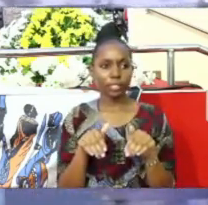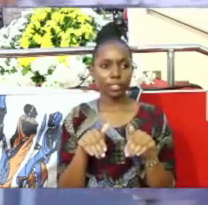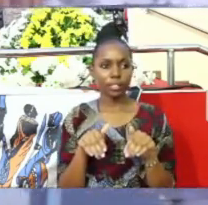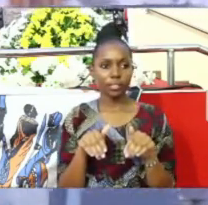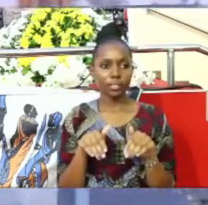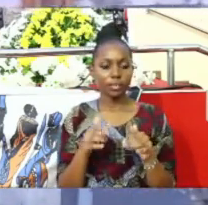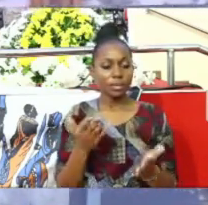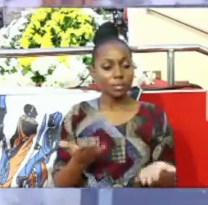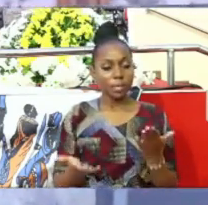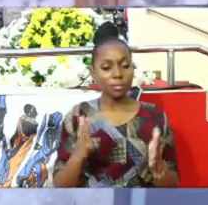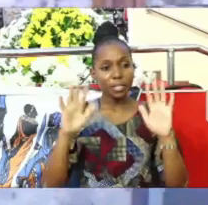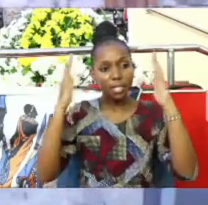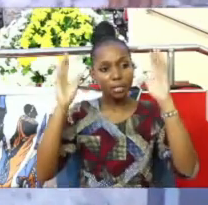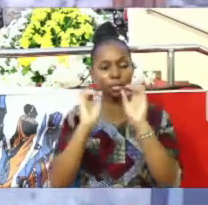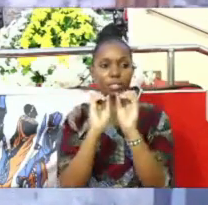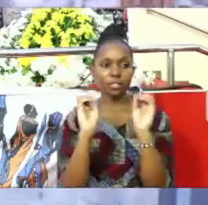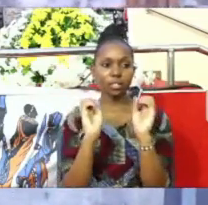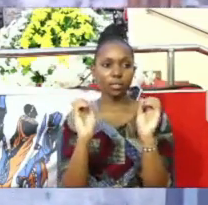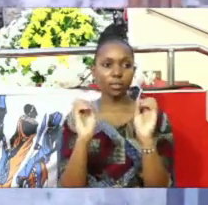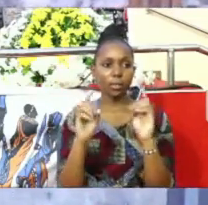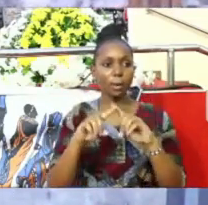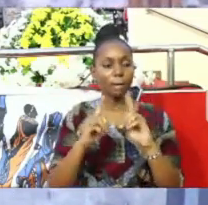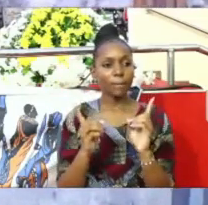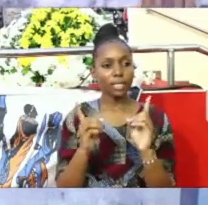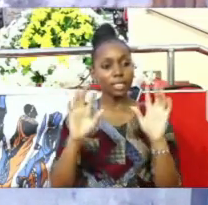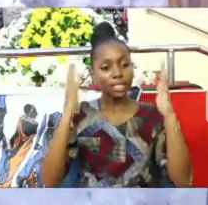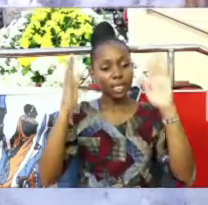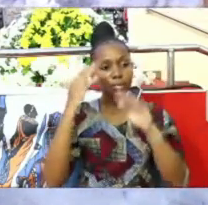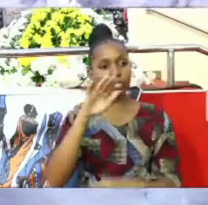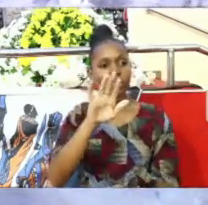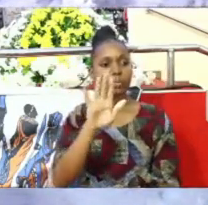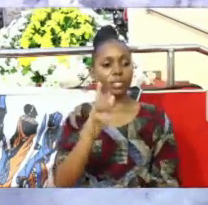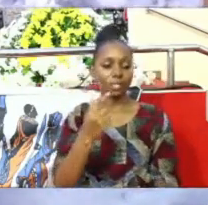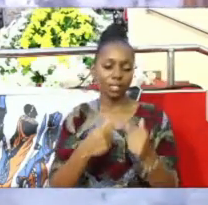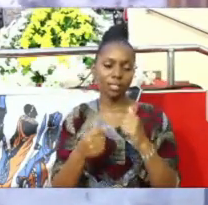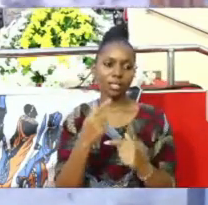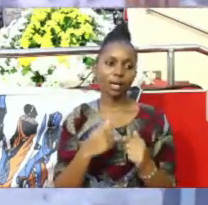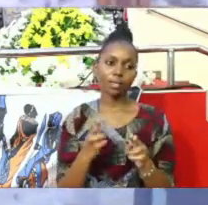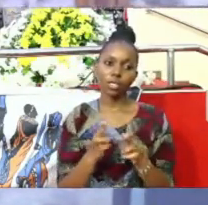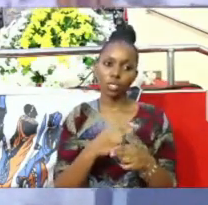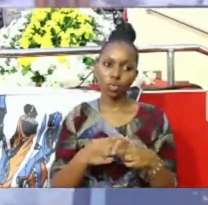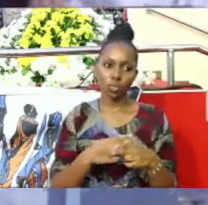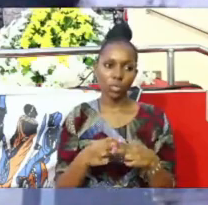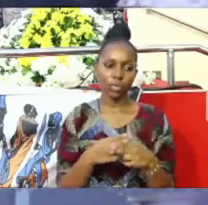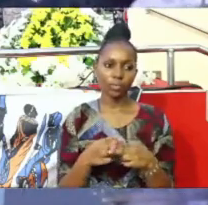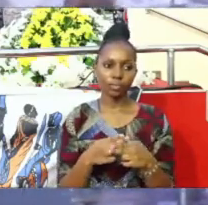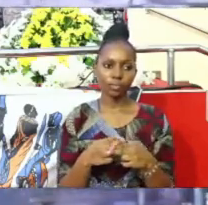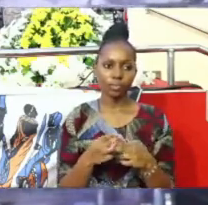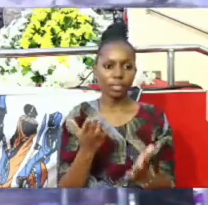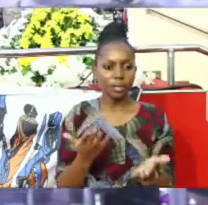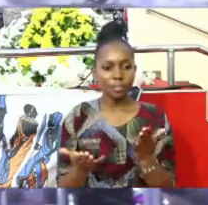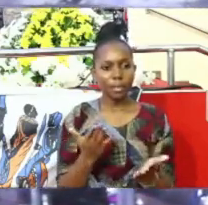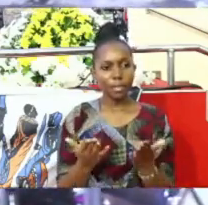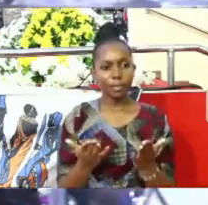celebrate you. Wanaweza kosa kukusherehekea. But your celebration is coming to pass. Lakini sherehe itakuja. They may not acknowledge you.